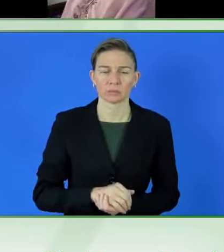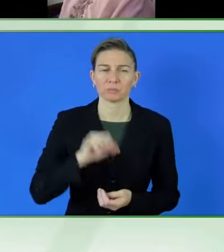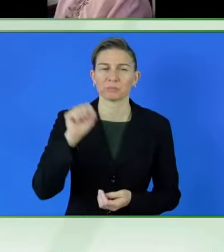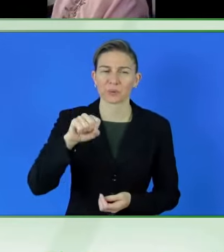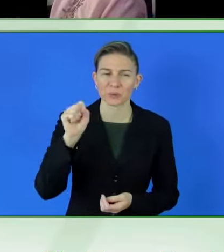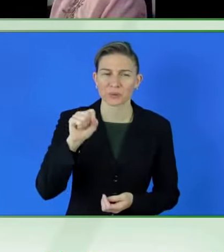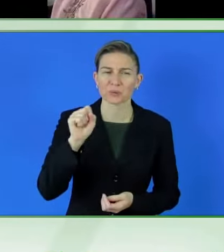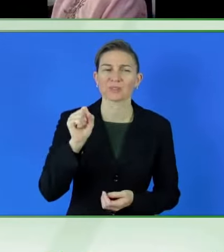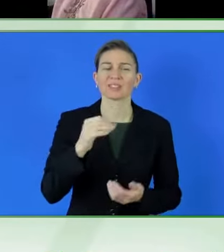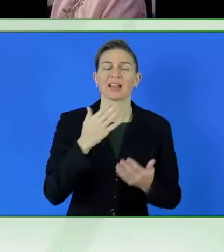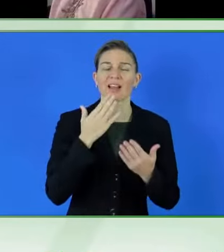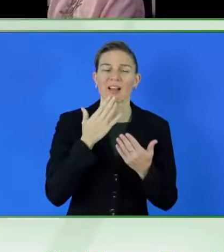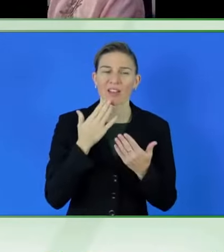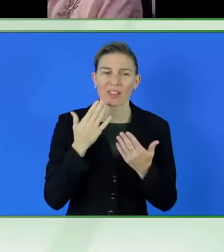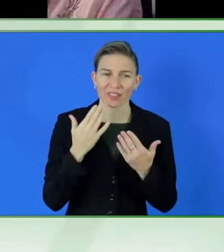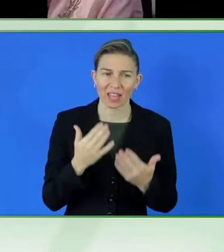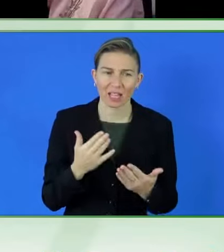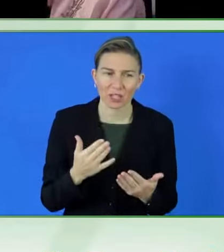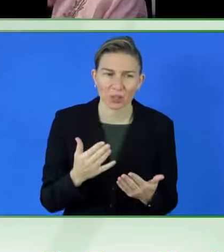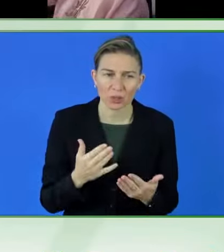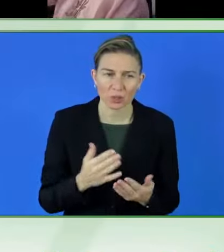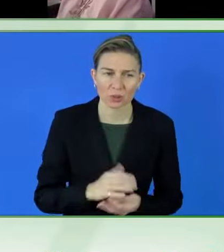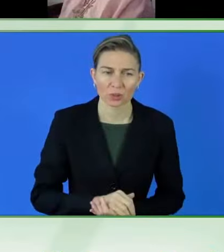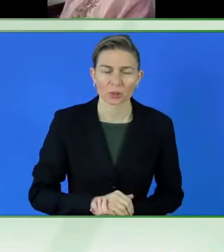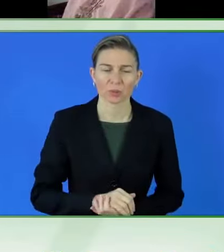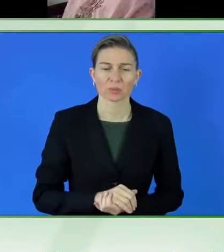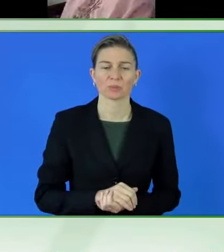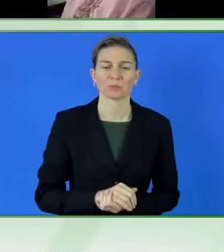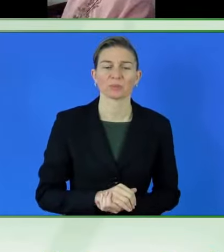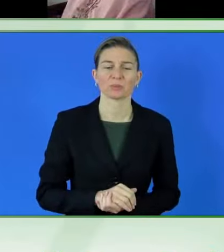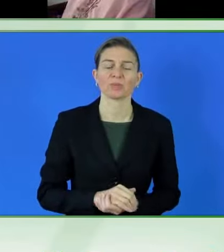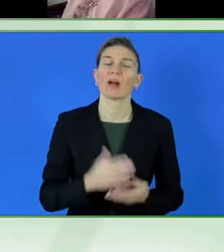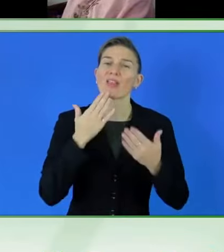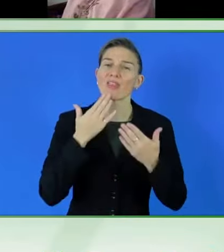Zero Project, for inviting me.